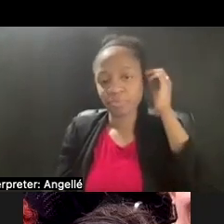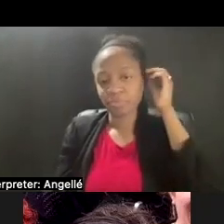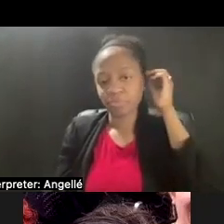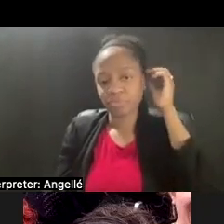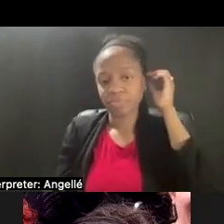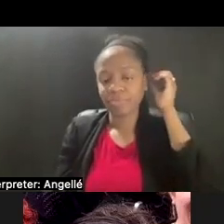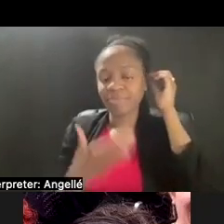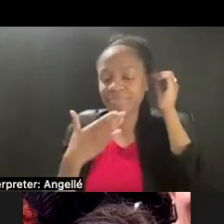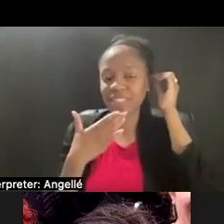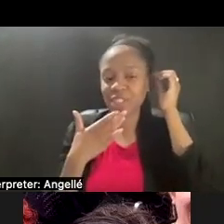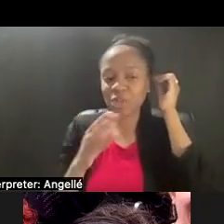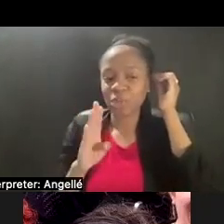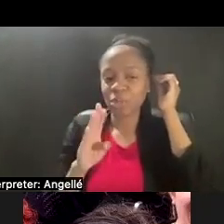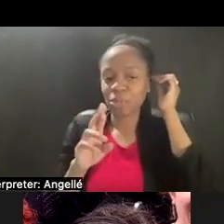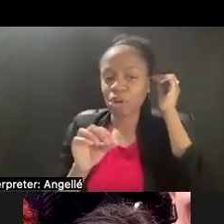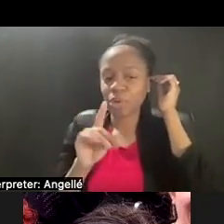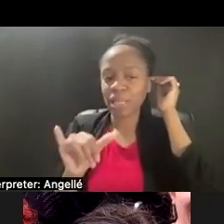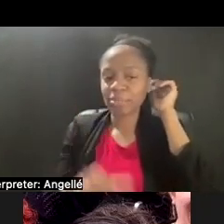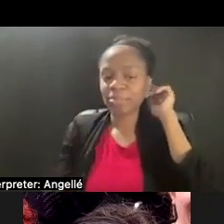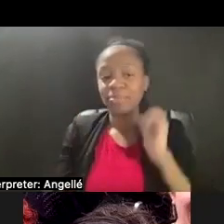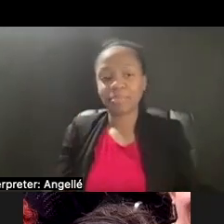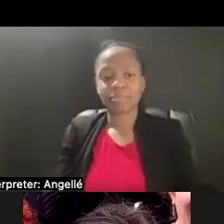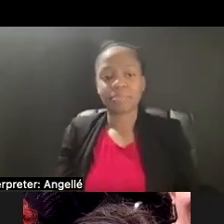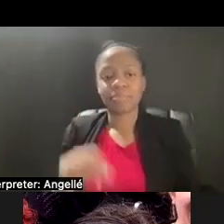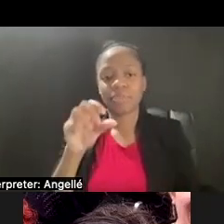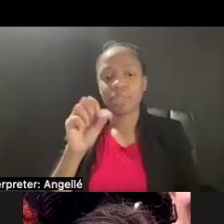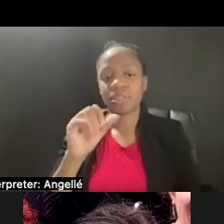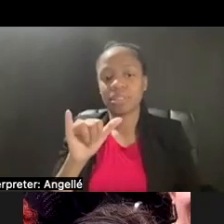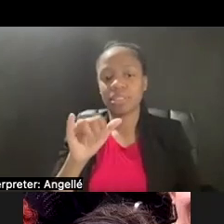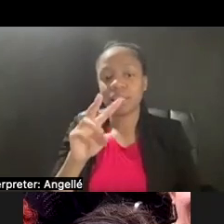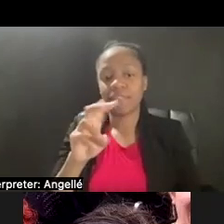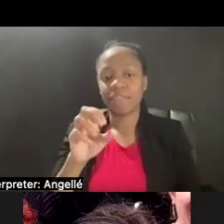Thank you, Brody. Sylvester, please.